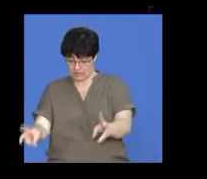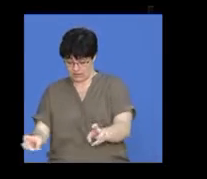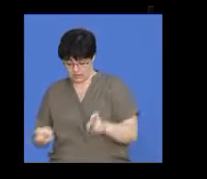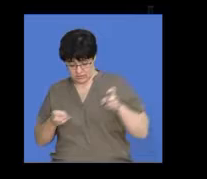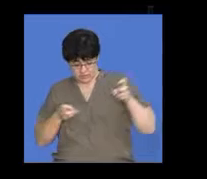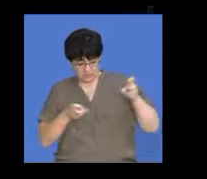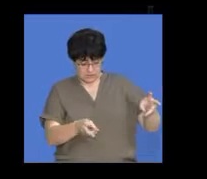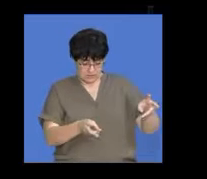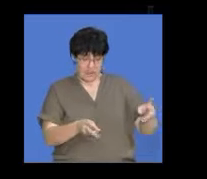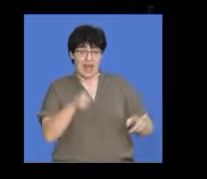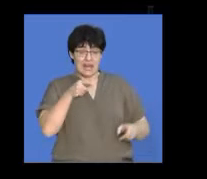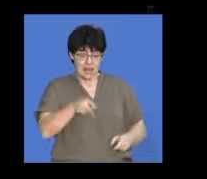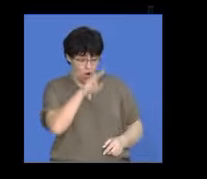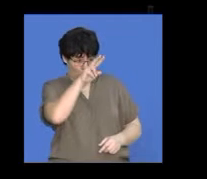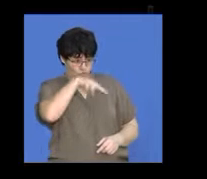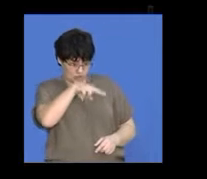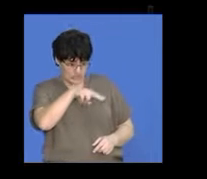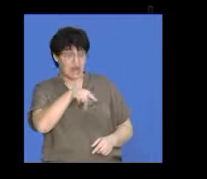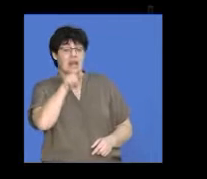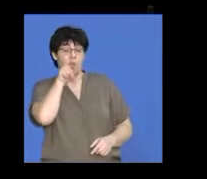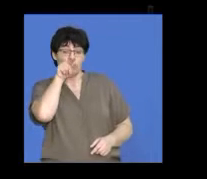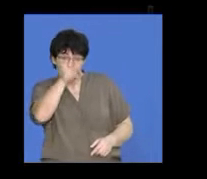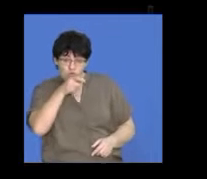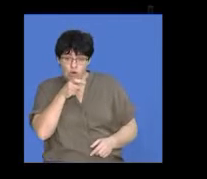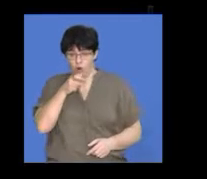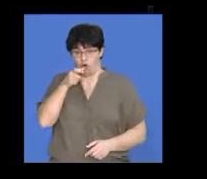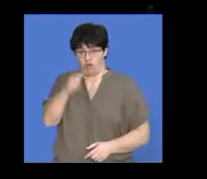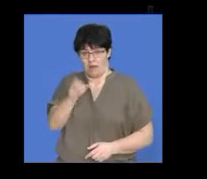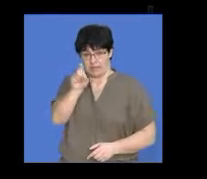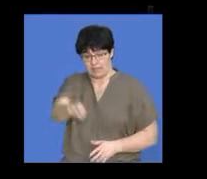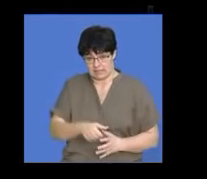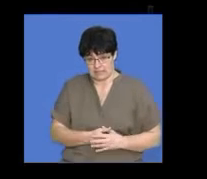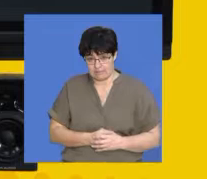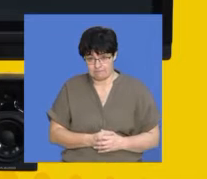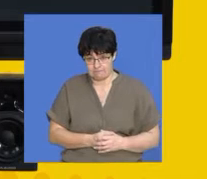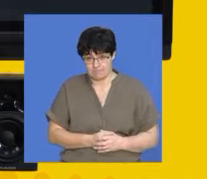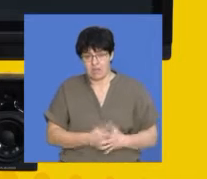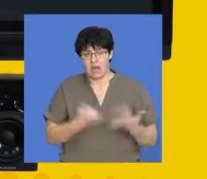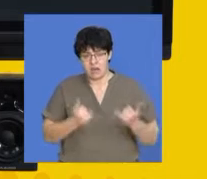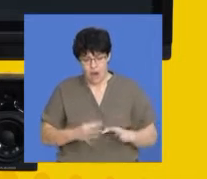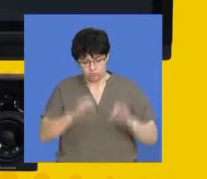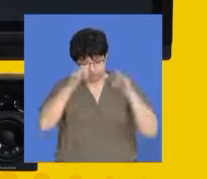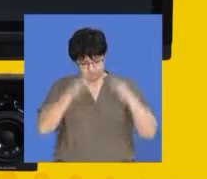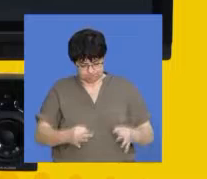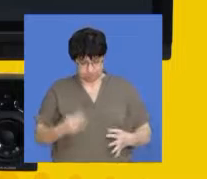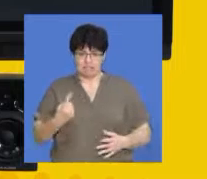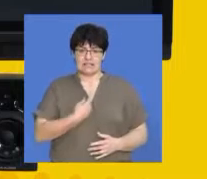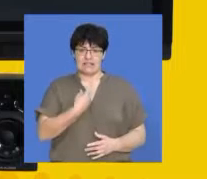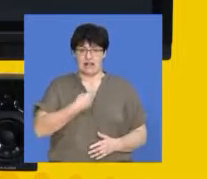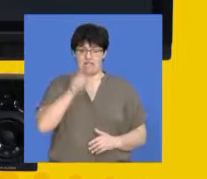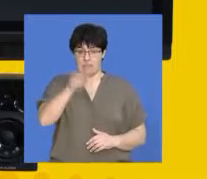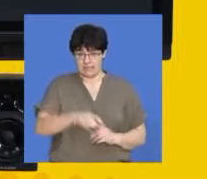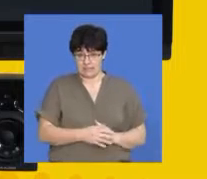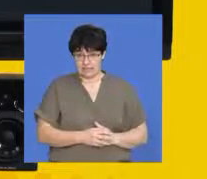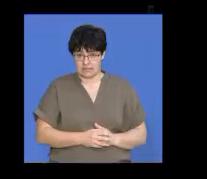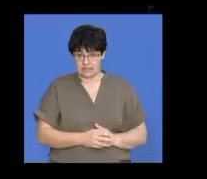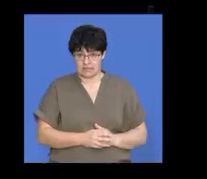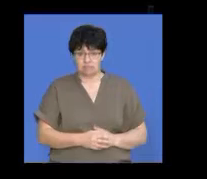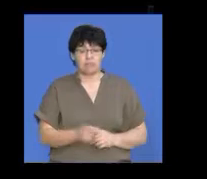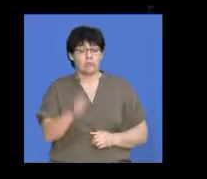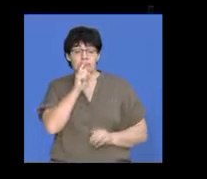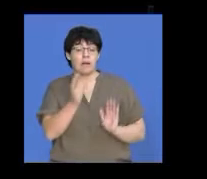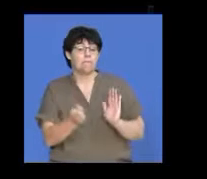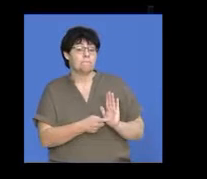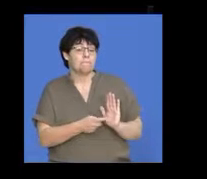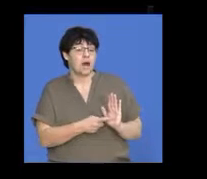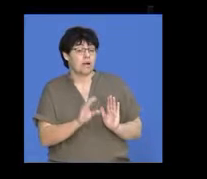they want you to comment on that. So that is where you make your own judgment. Okay, again, you look at